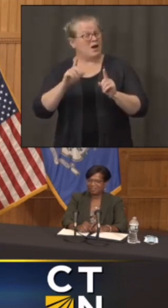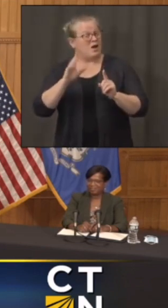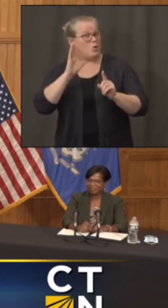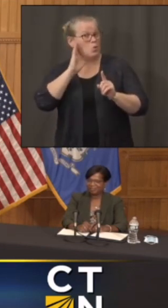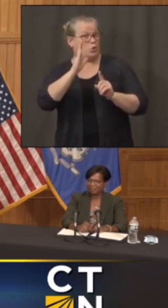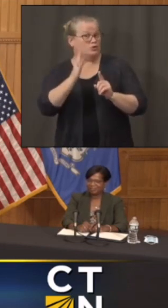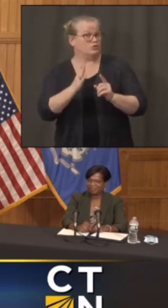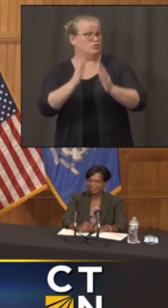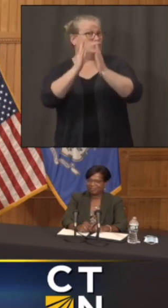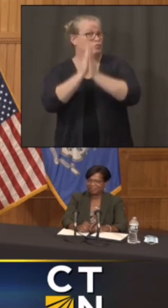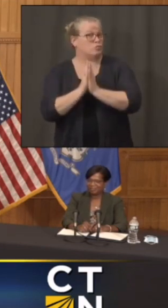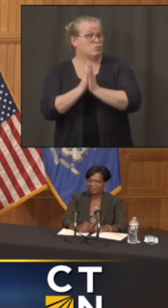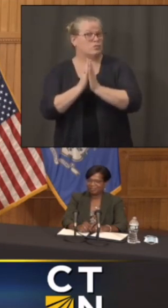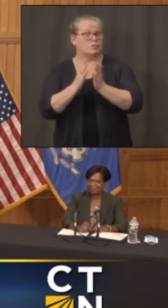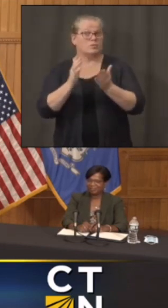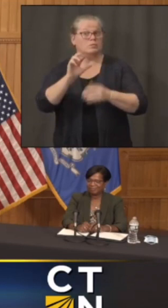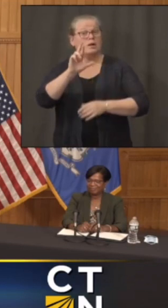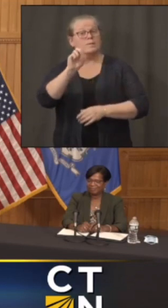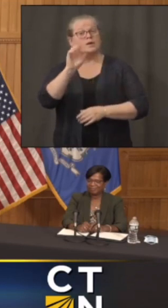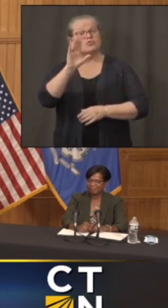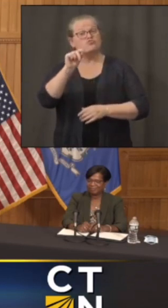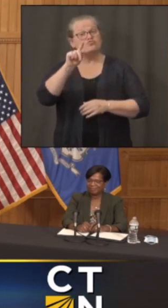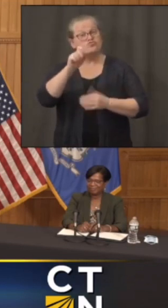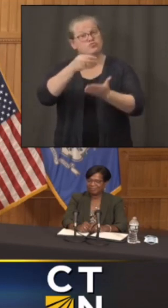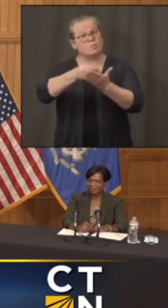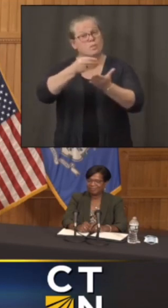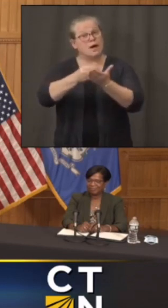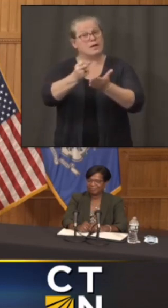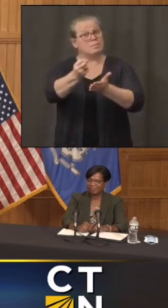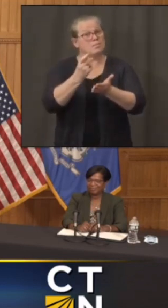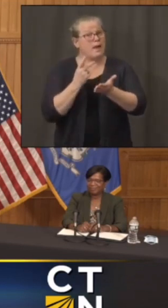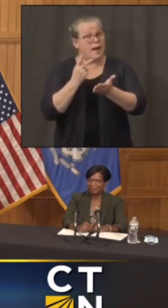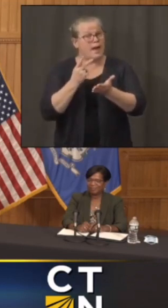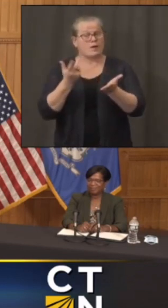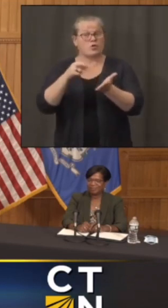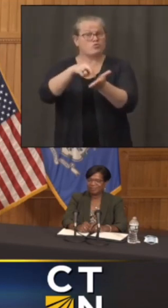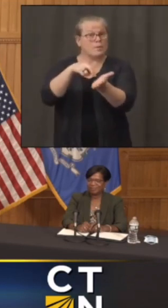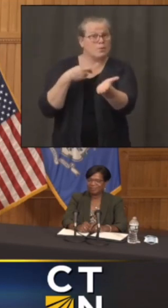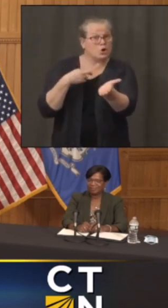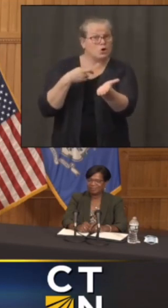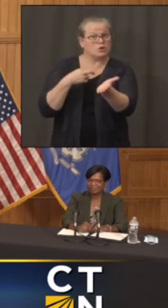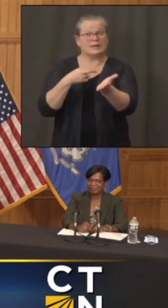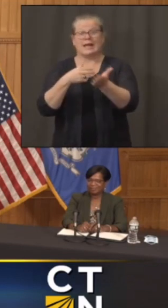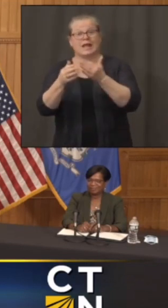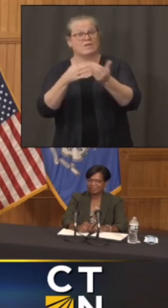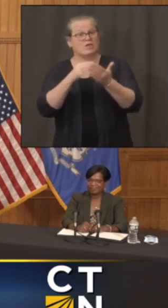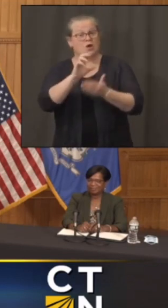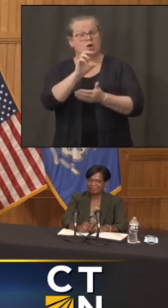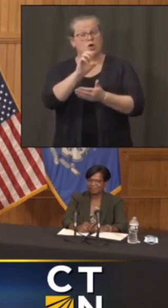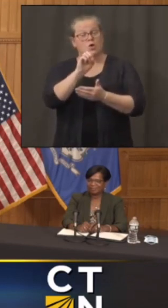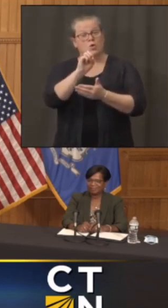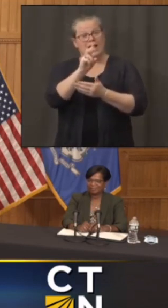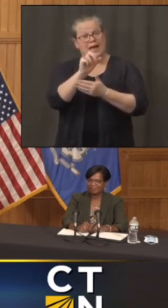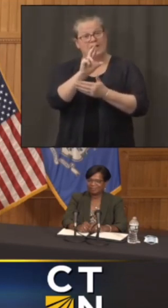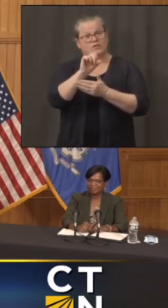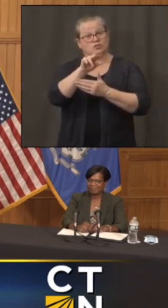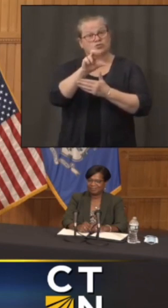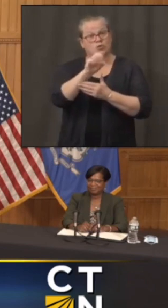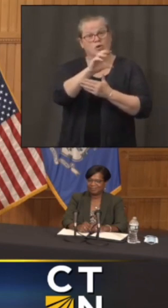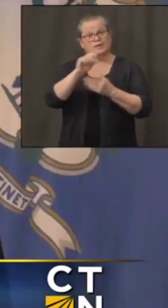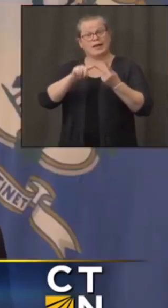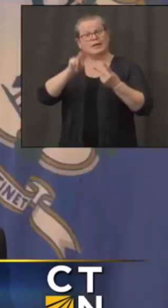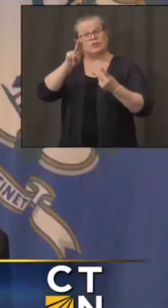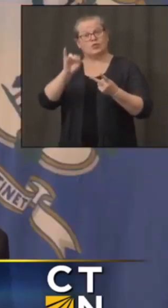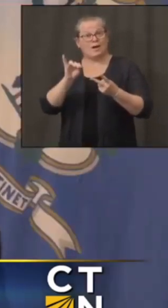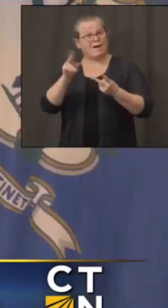or reimbursement, even though Eversource and United Illuminating do not have to? Yeah,